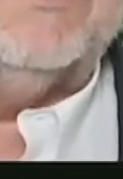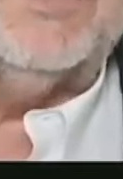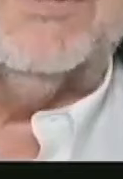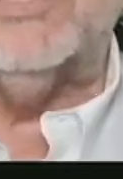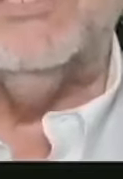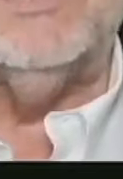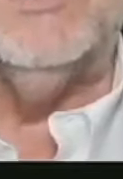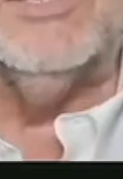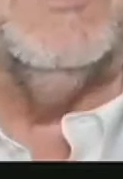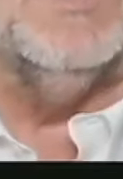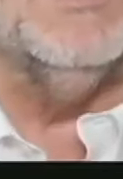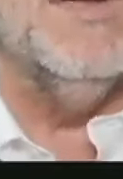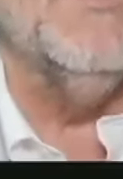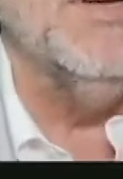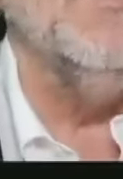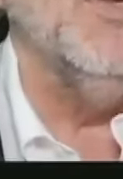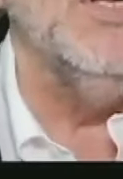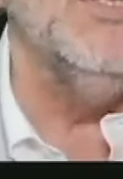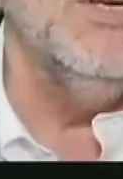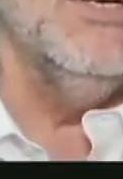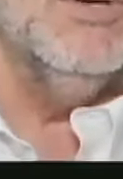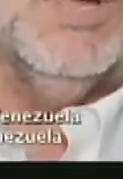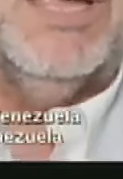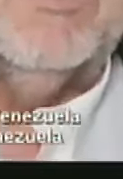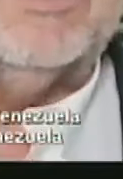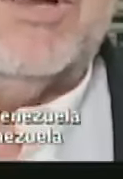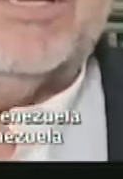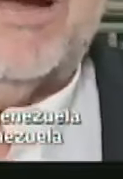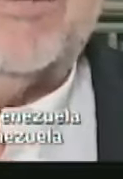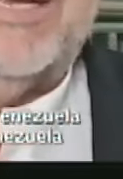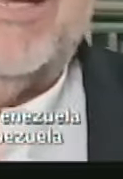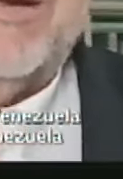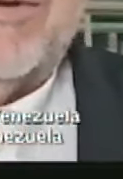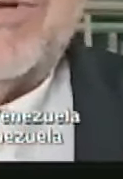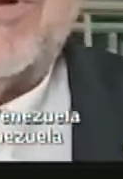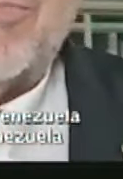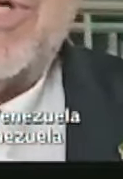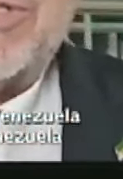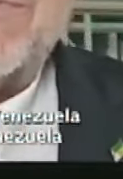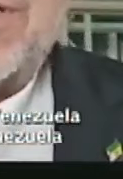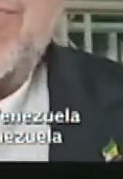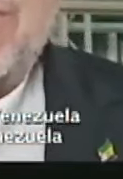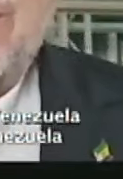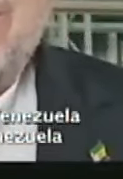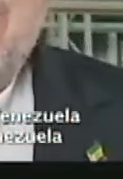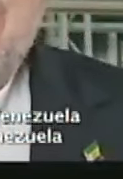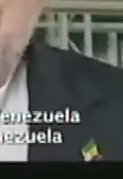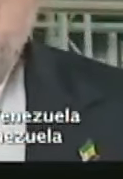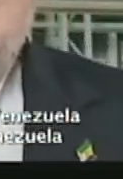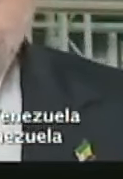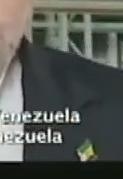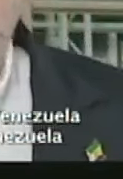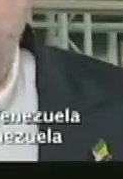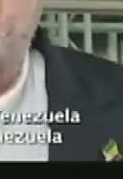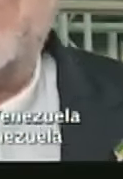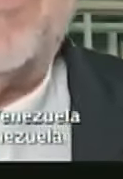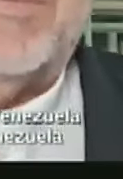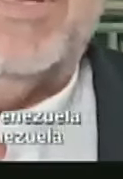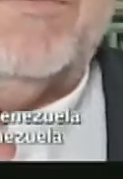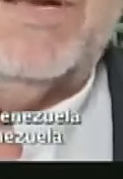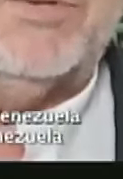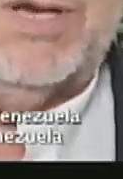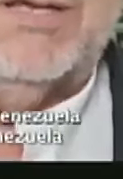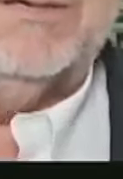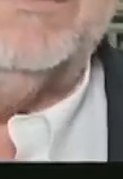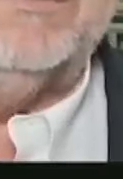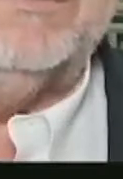for native genocide and enslavement of African bodies. So we are here in solidarity with the comrades in Venezuela, the people of the Bolivarian